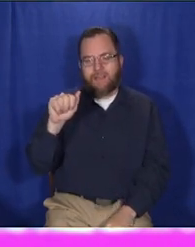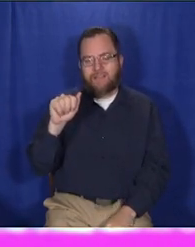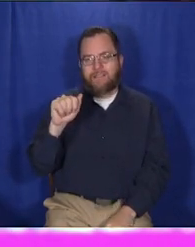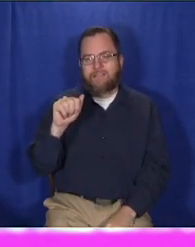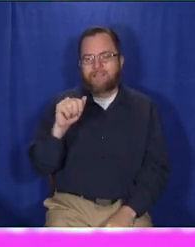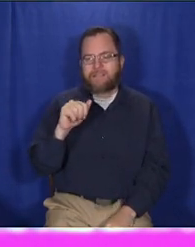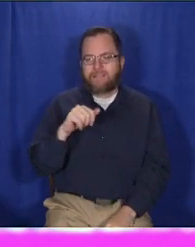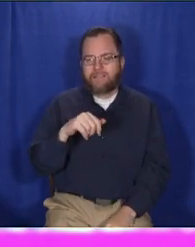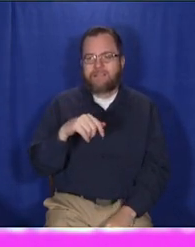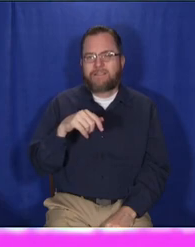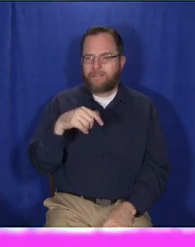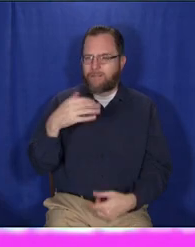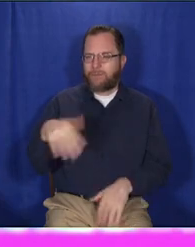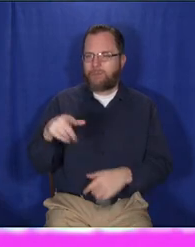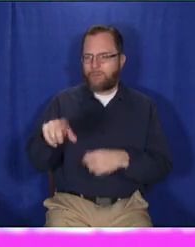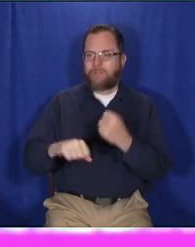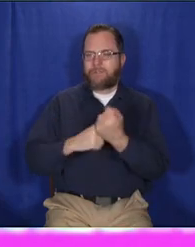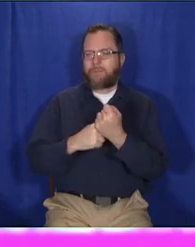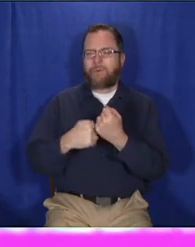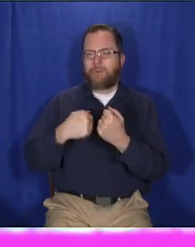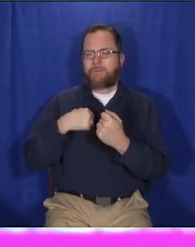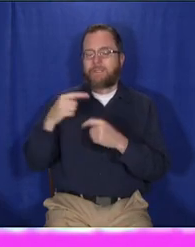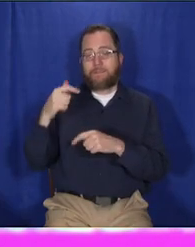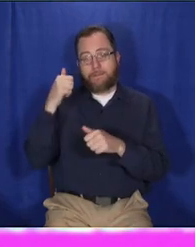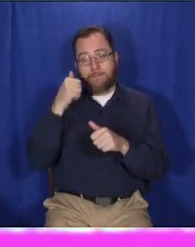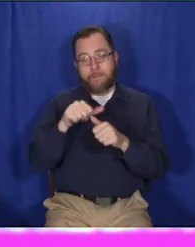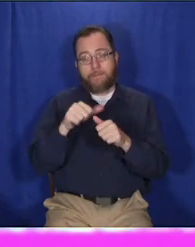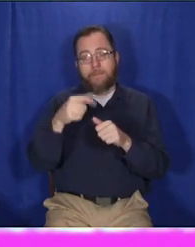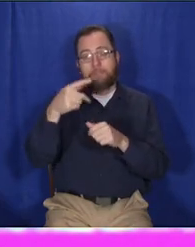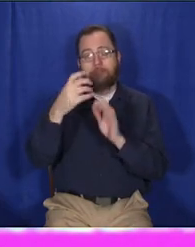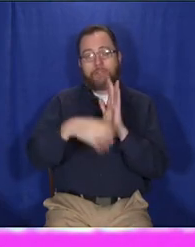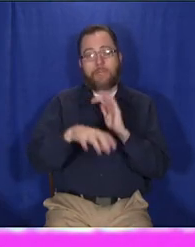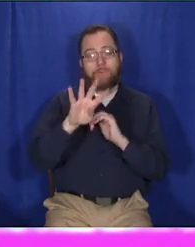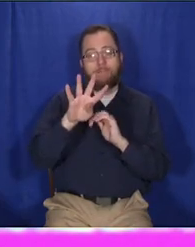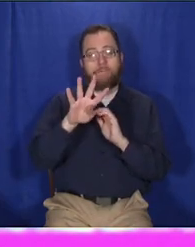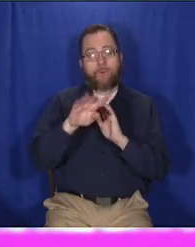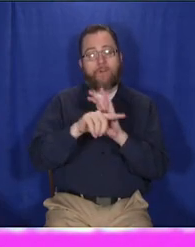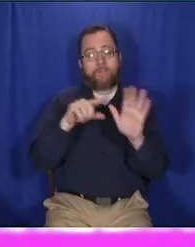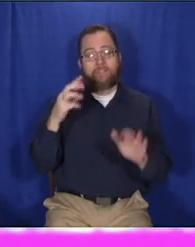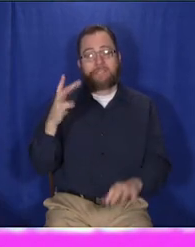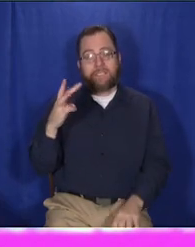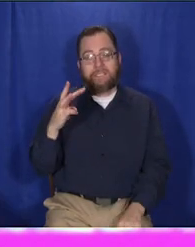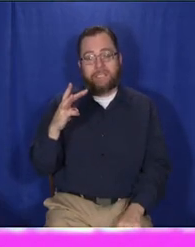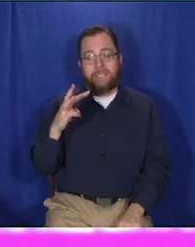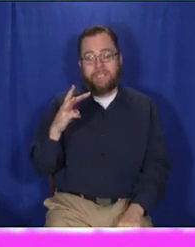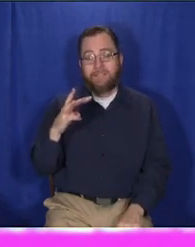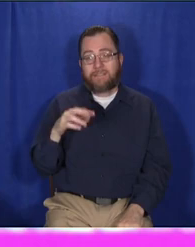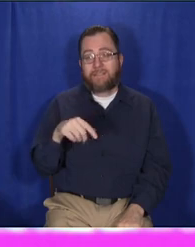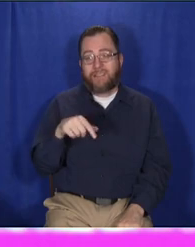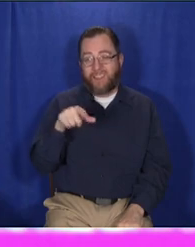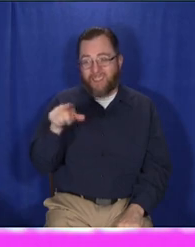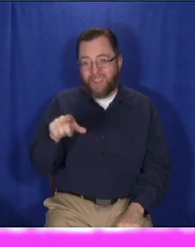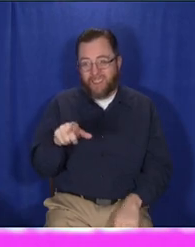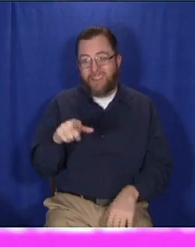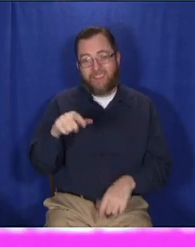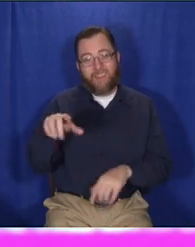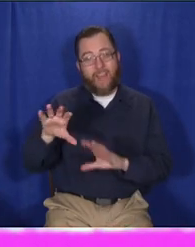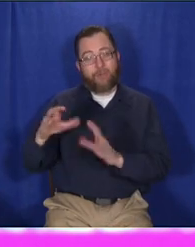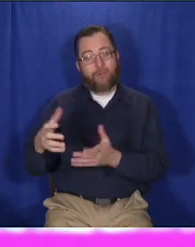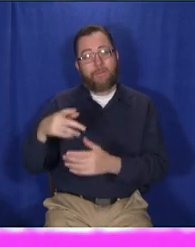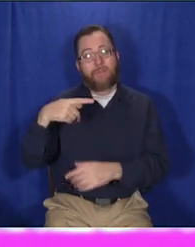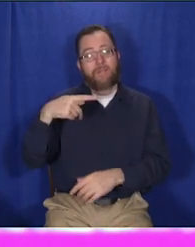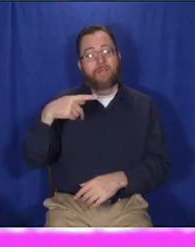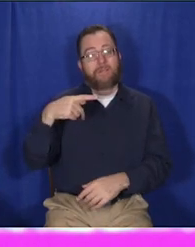send support to him in Thessalonica. You see that in chapter 4, verse 16. They supported Paul even when he went out further and was doing